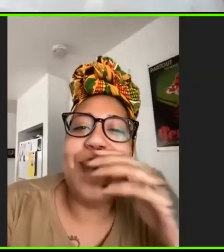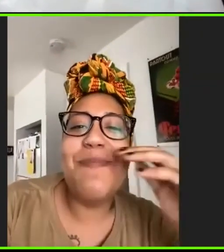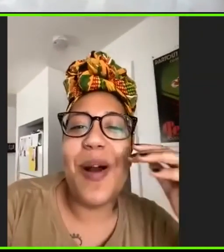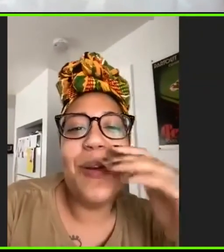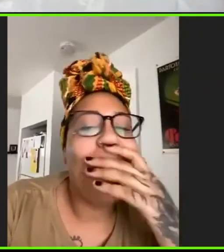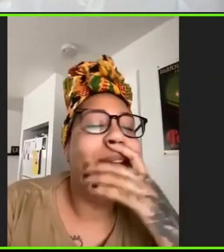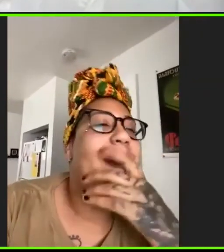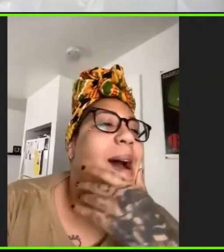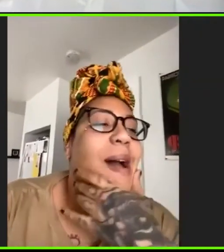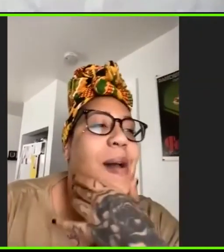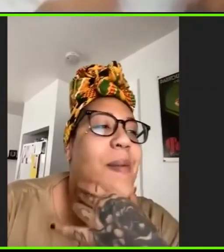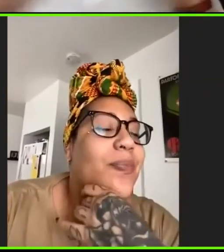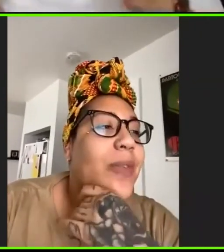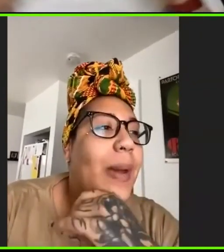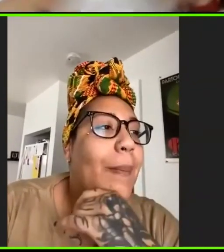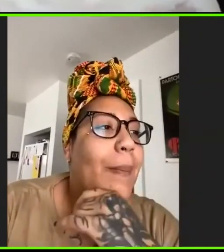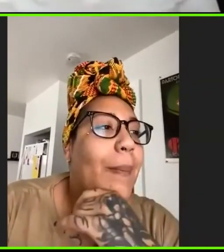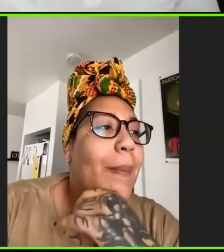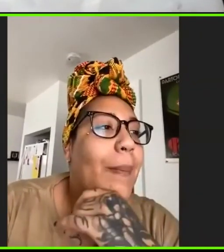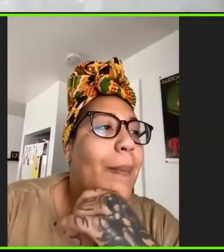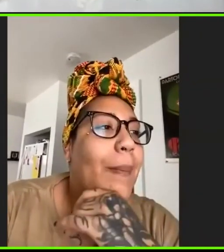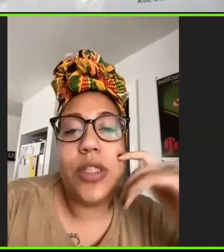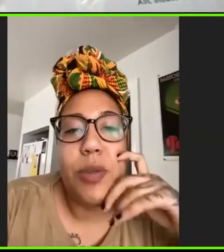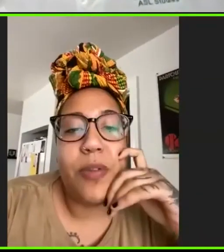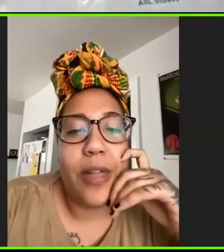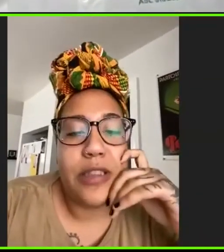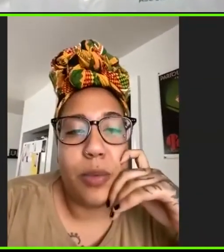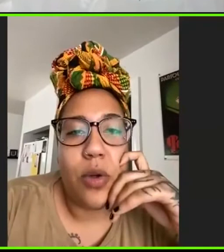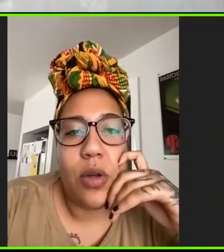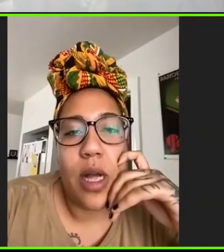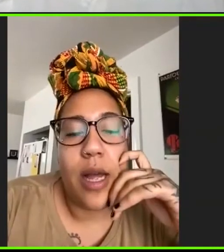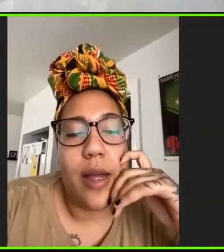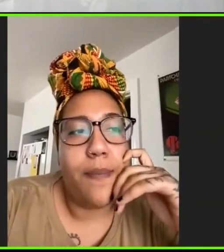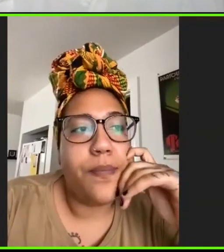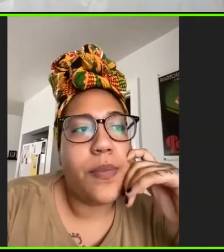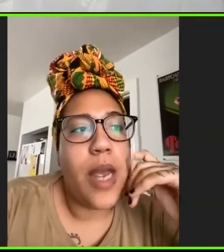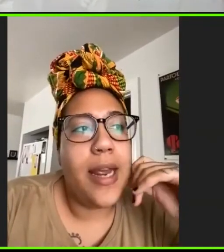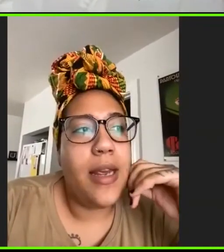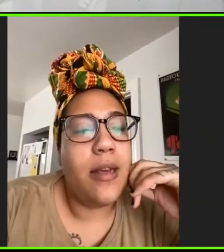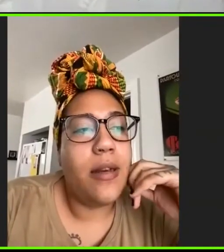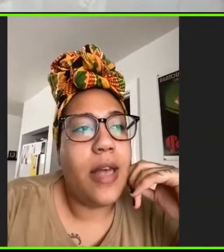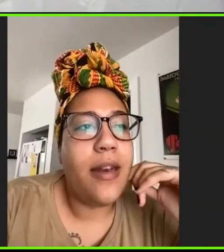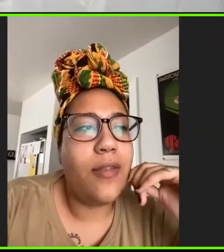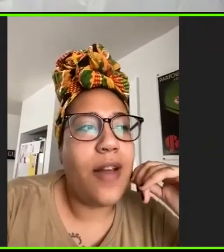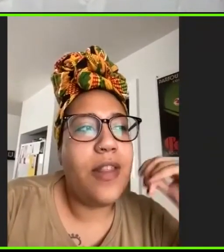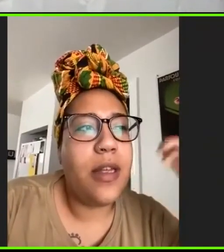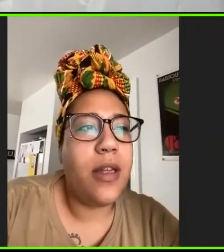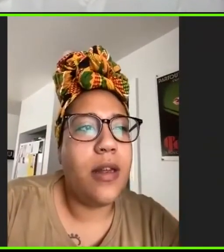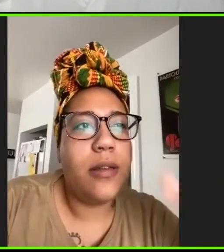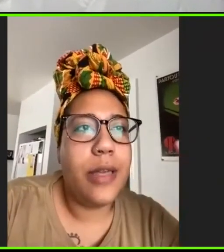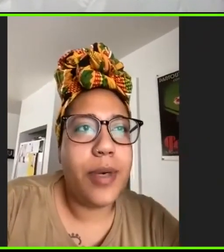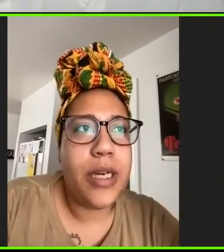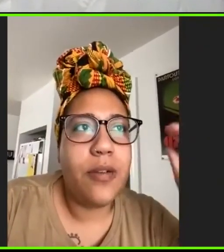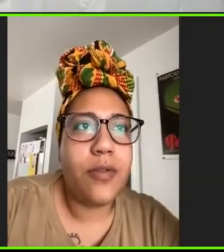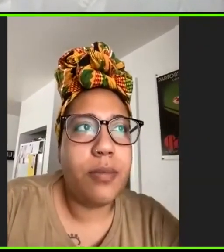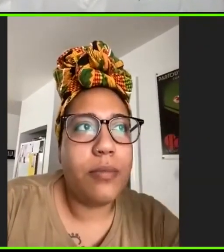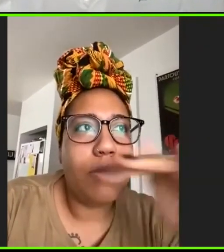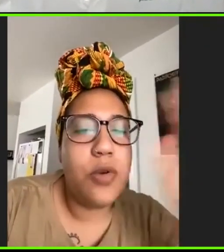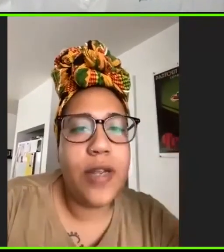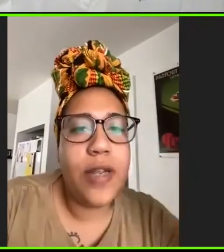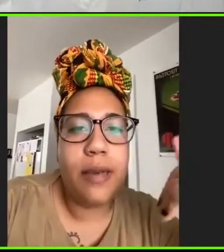to do both. But my work schedule is super flexible. I kind of have the liberty